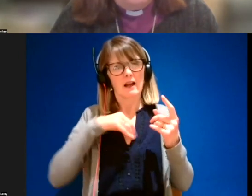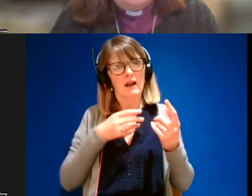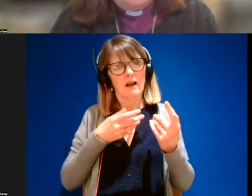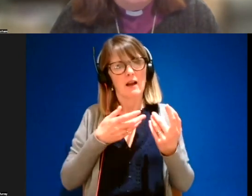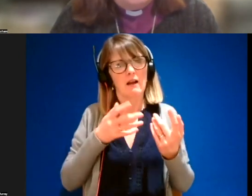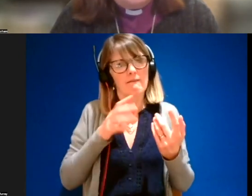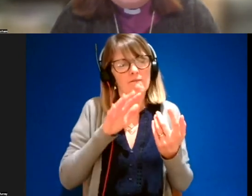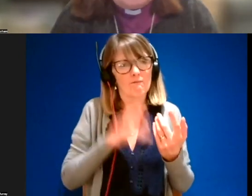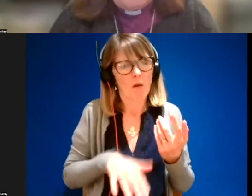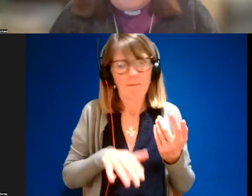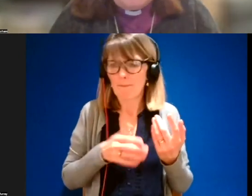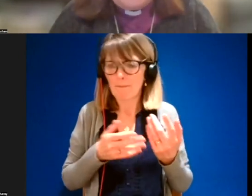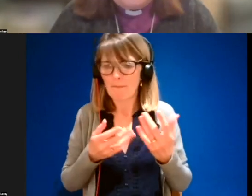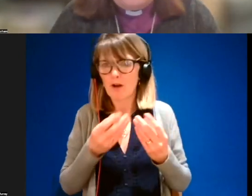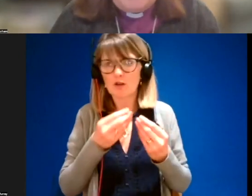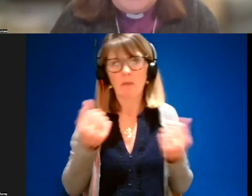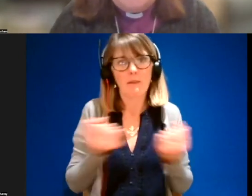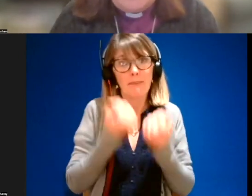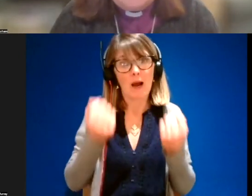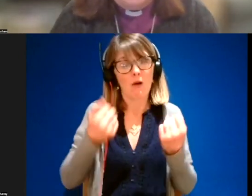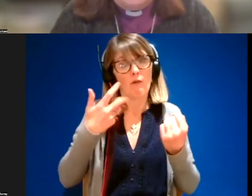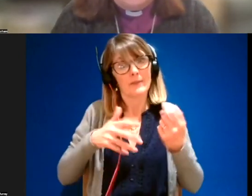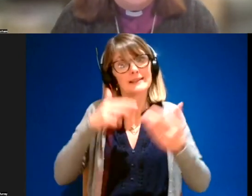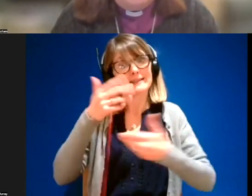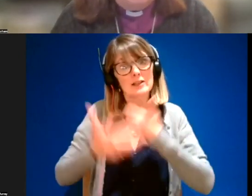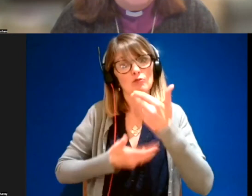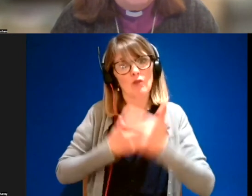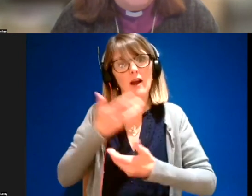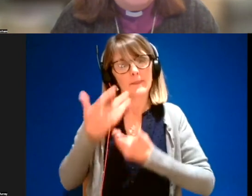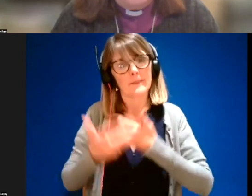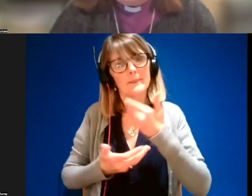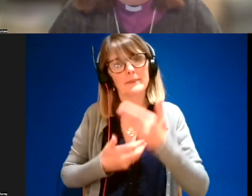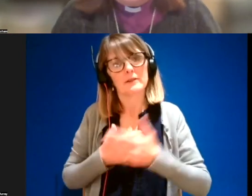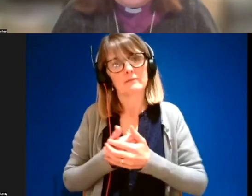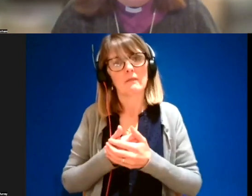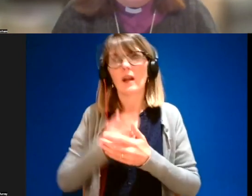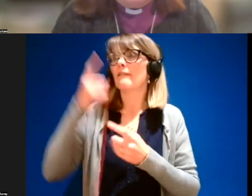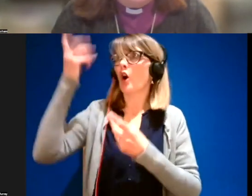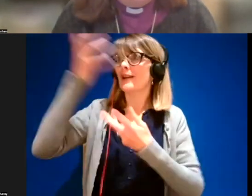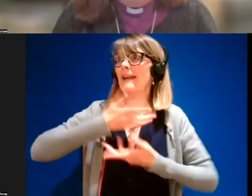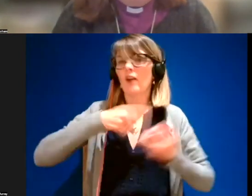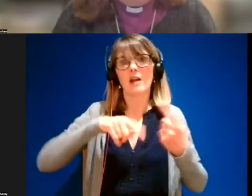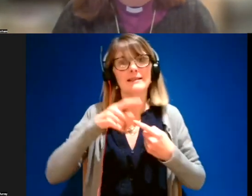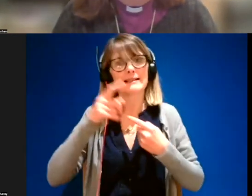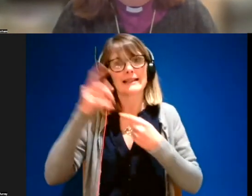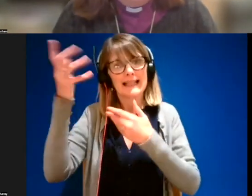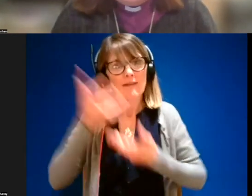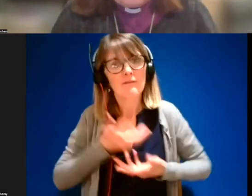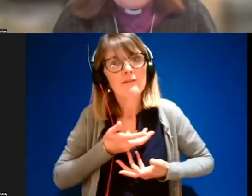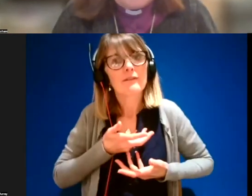the types of power that I was describing, that actually, you know, if God has given us gifts or God has given us kind